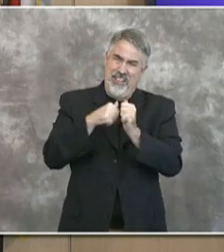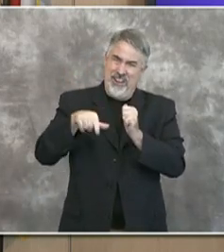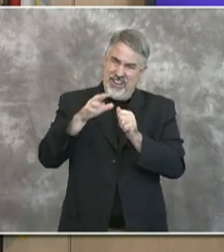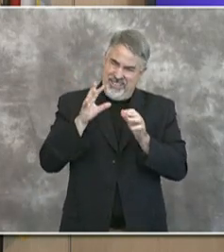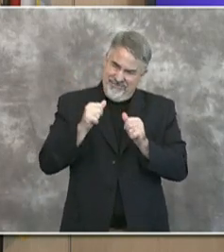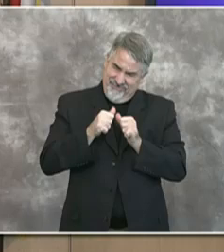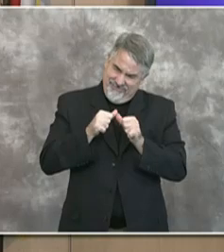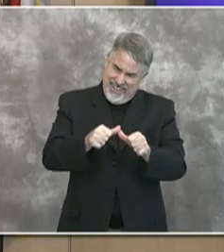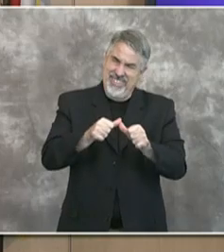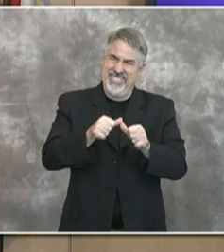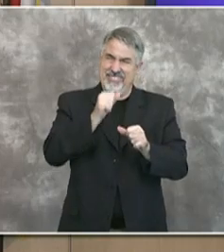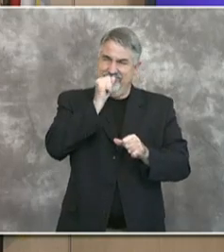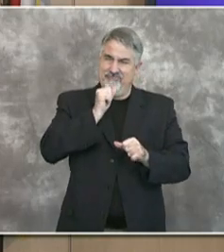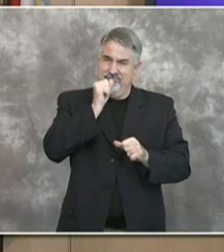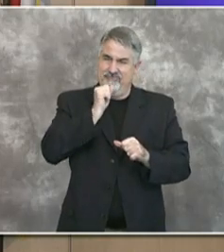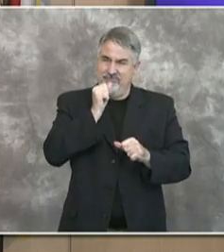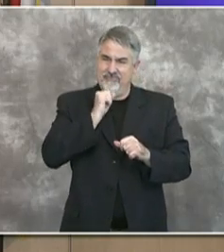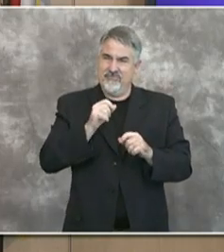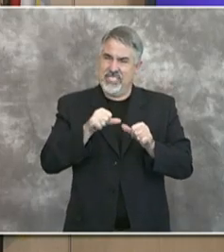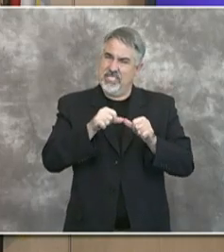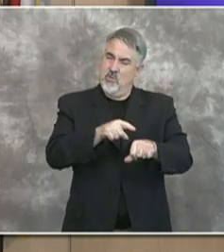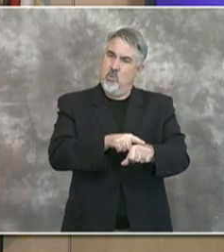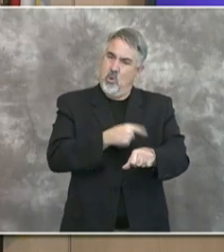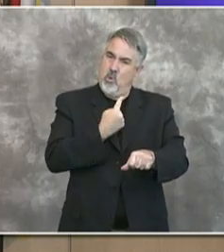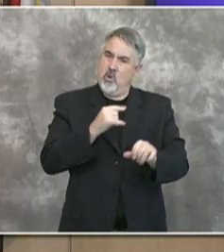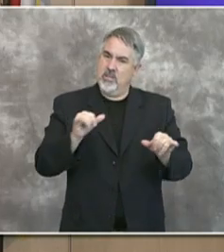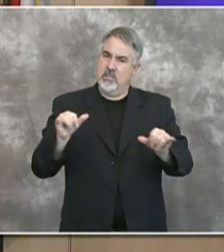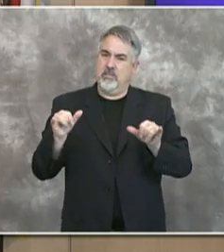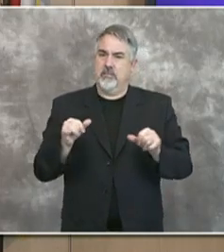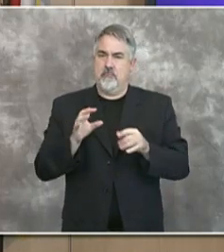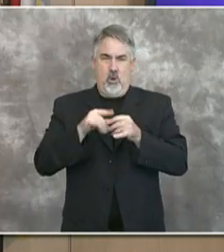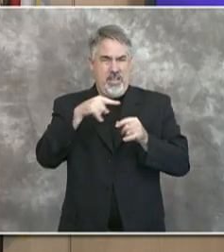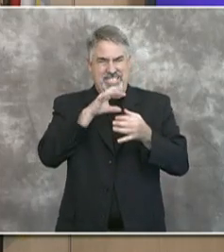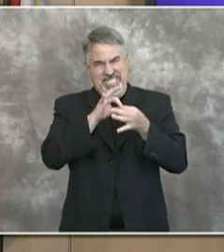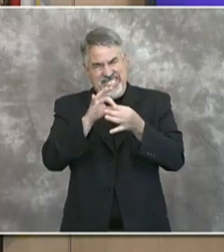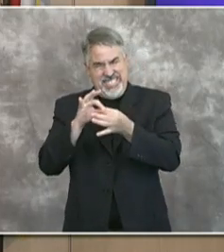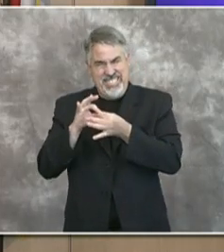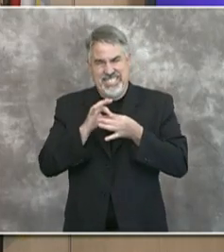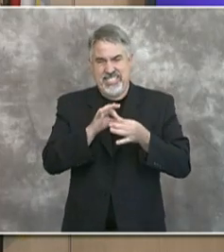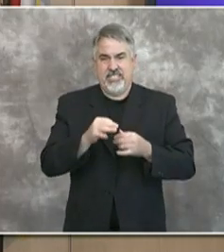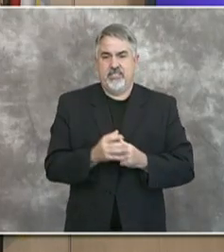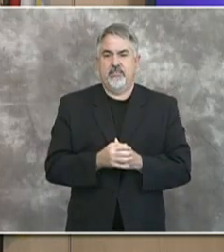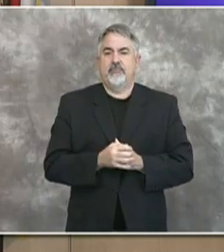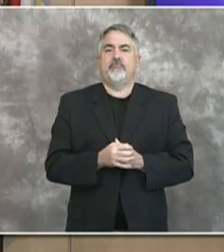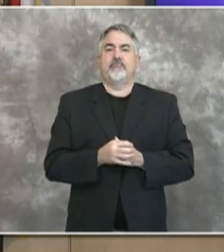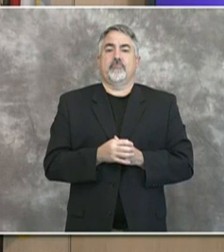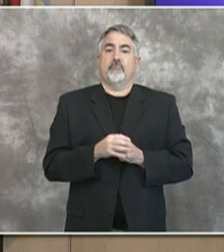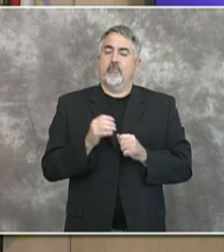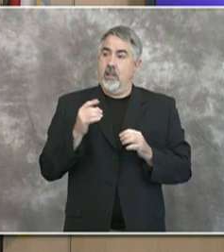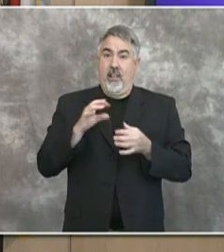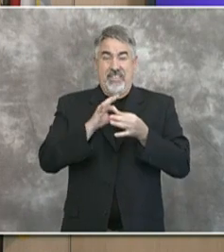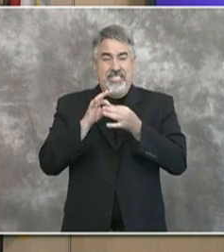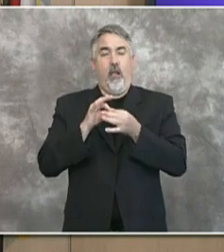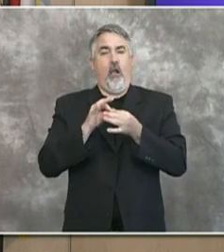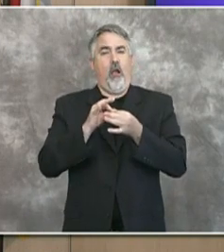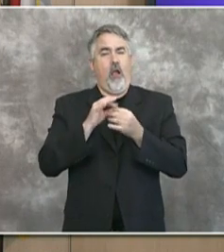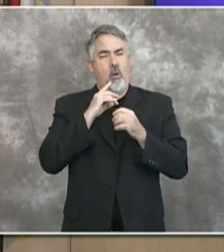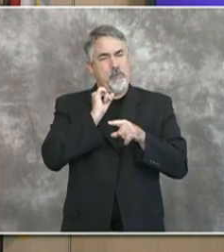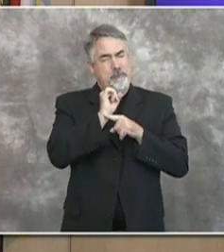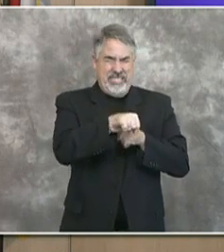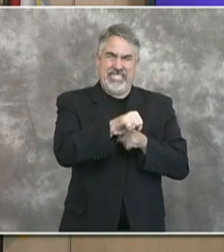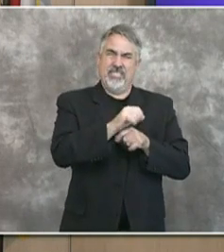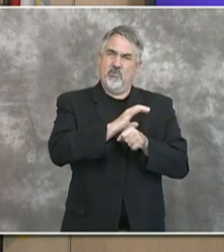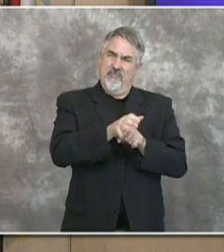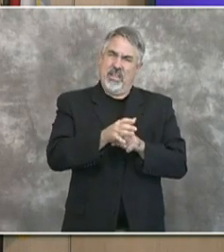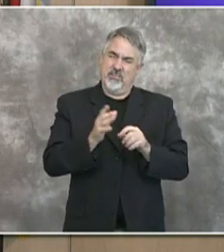going. Let's stay united. Our unity is certainly our strength. As the saying goes, united we stand,